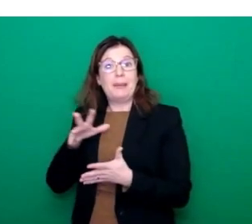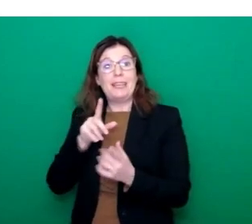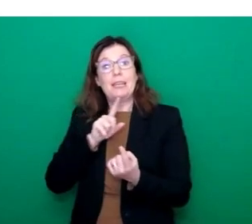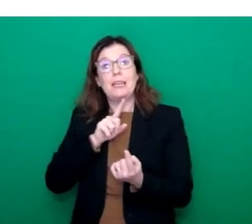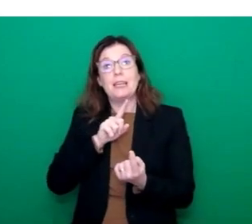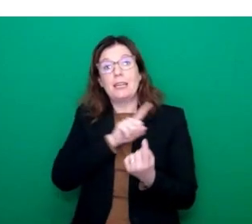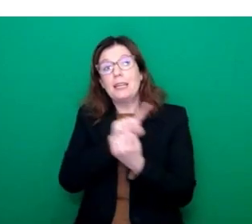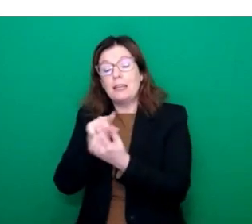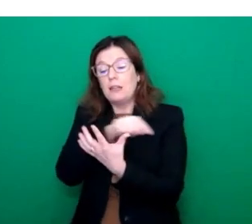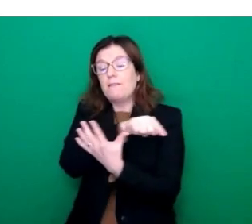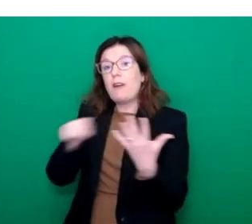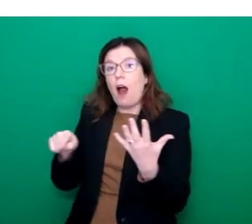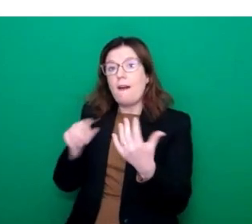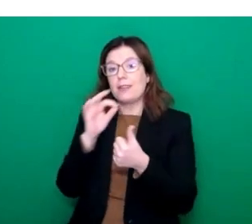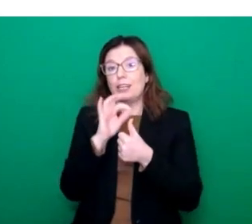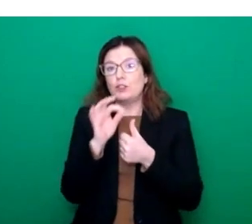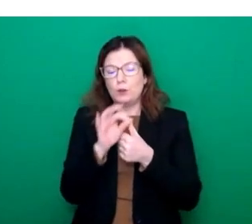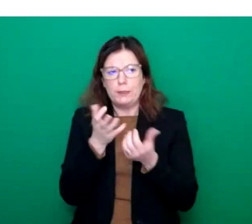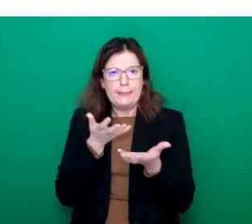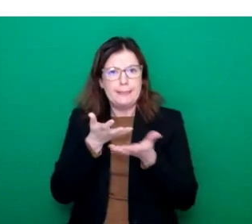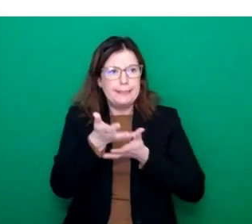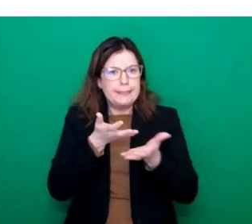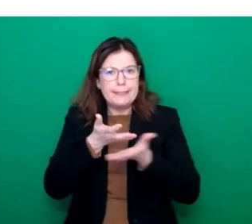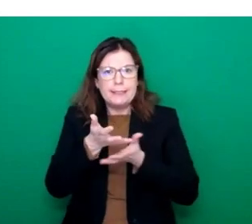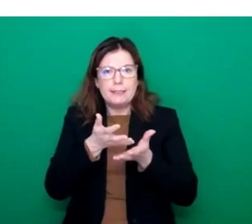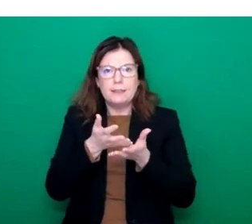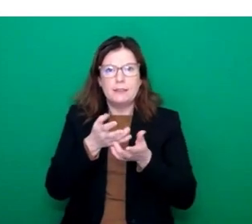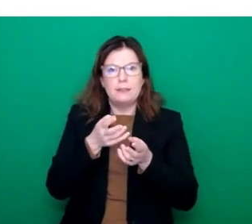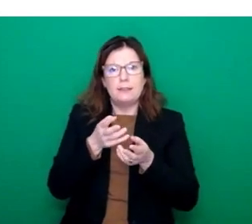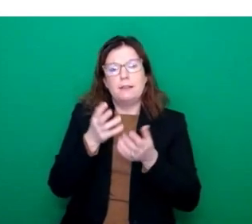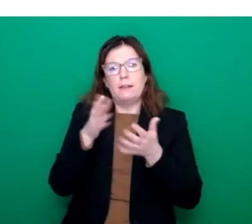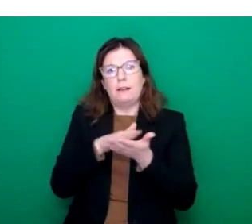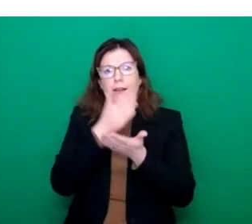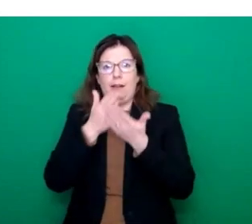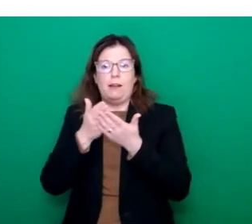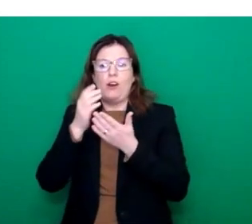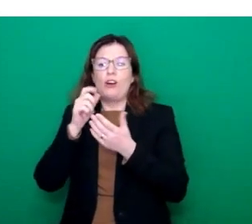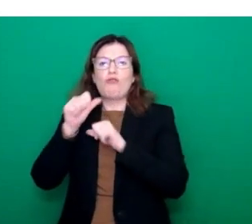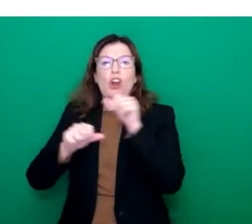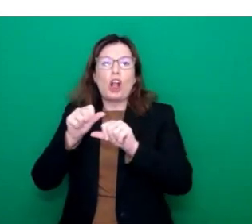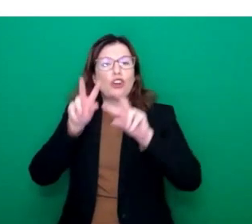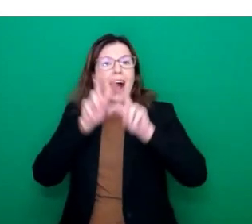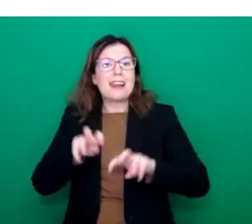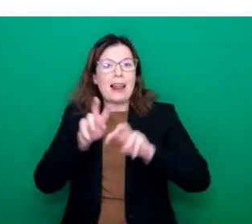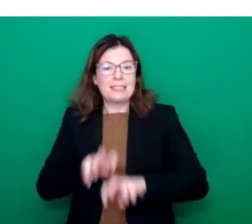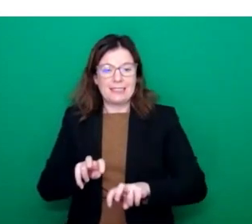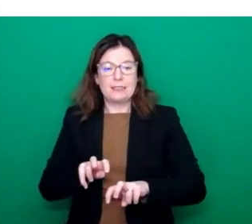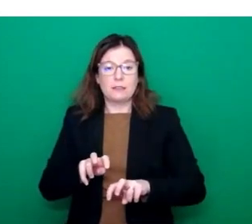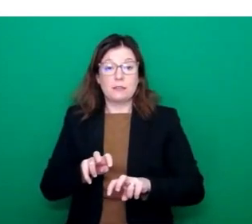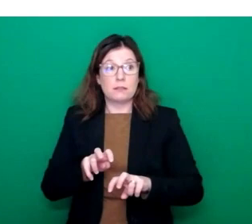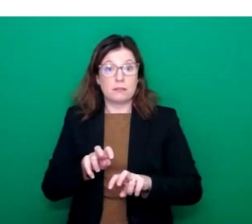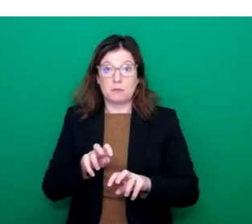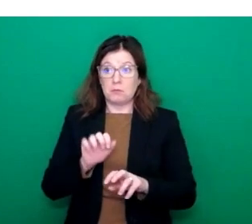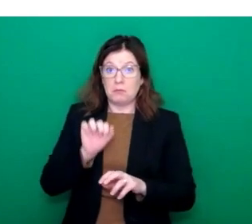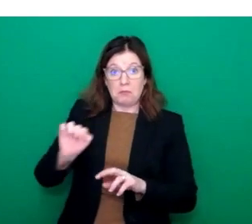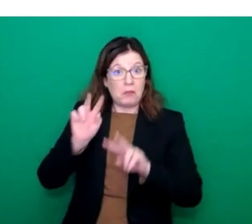of our service users in an in-depth way using interpretive phenomenological analysis. And that work's been really